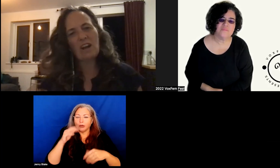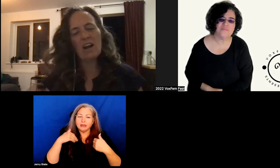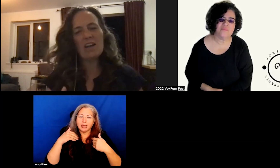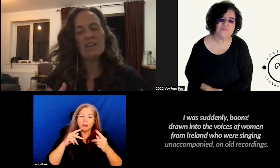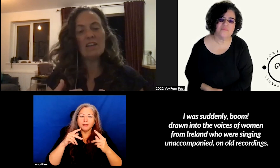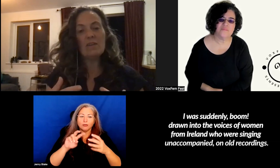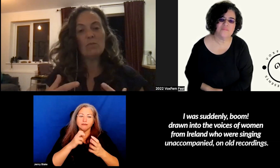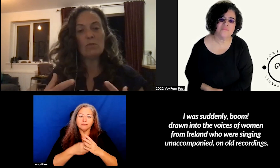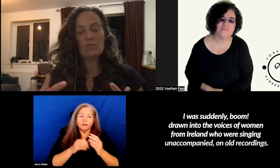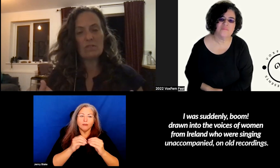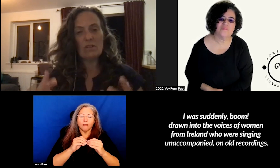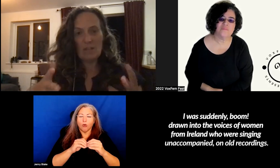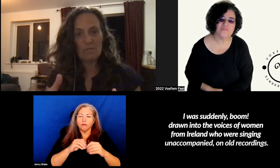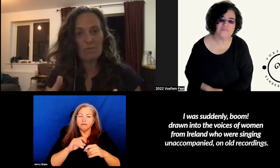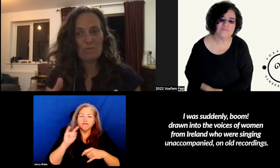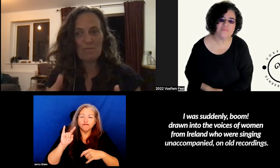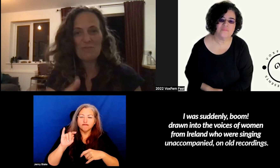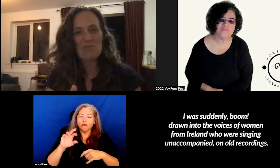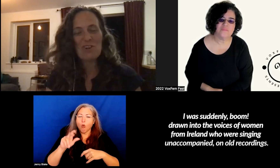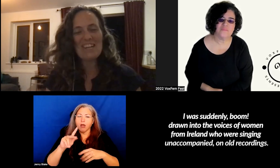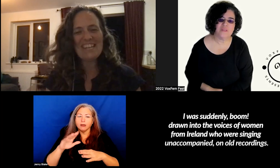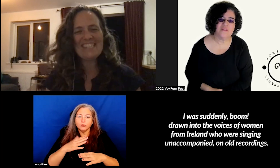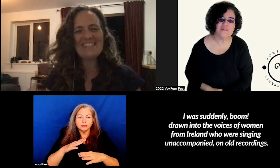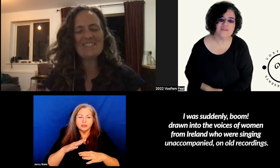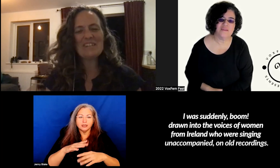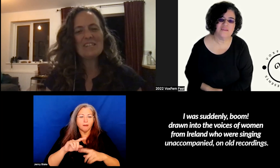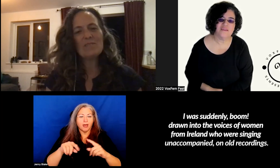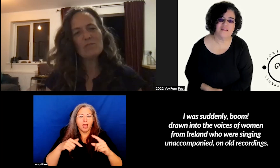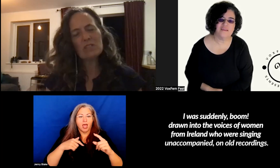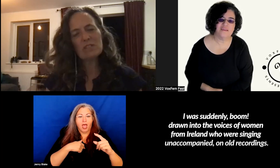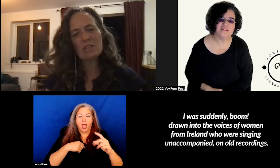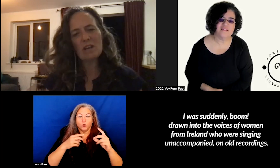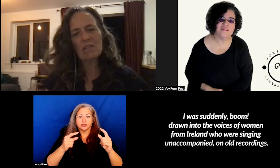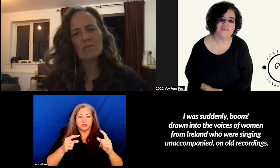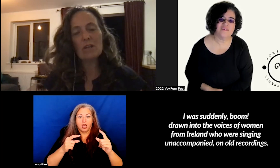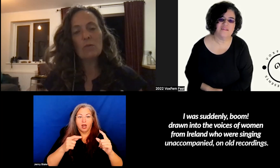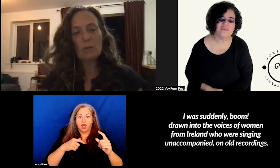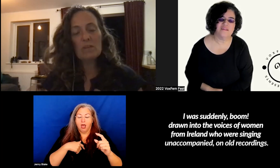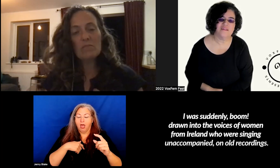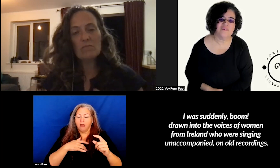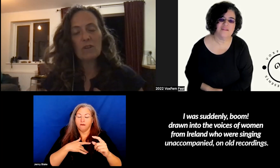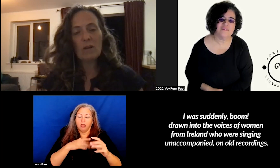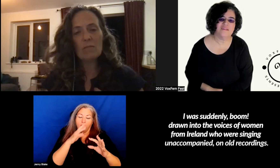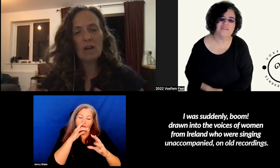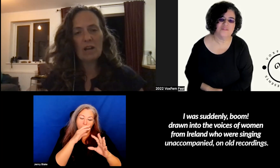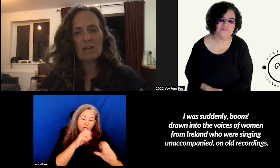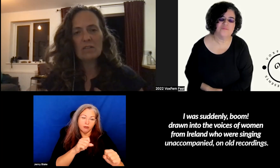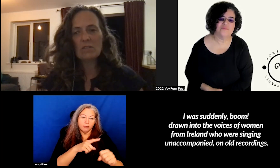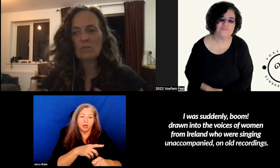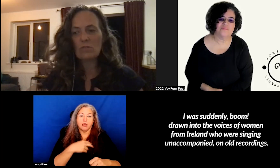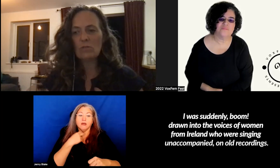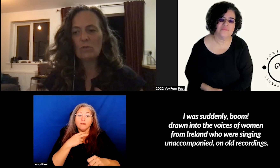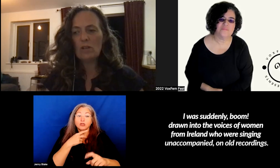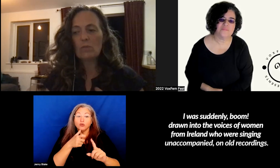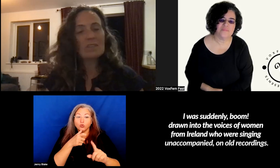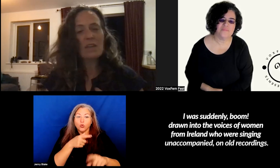music, I was suddenly, boom, drawn into the voices of women from Ireland